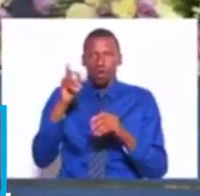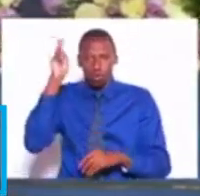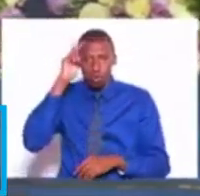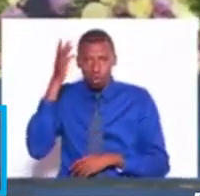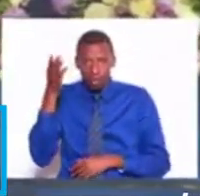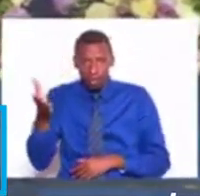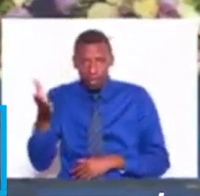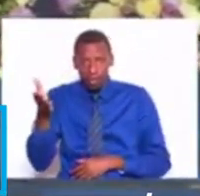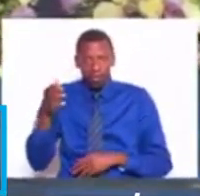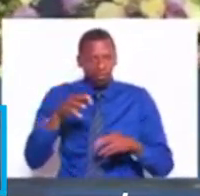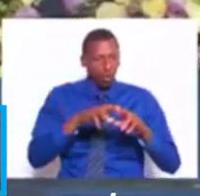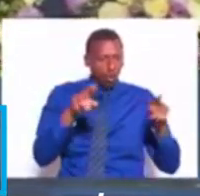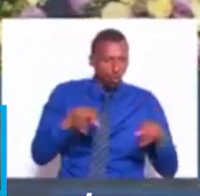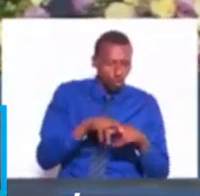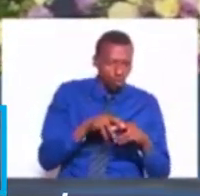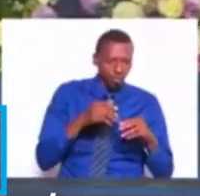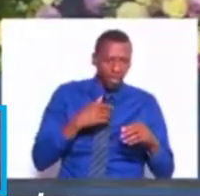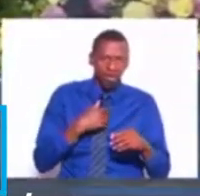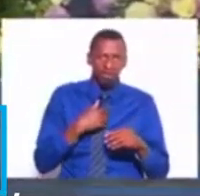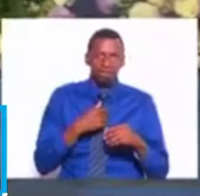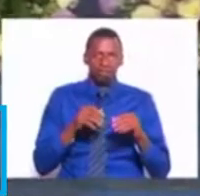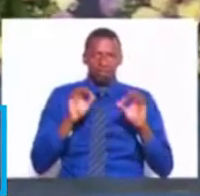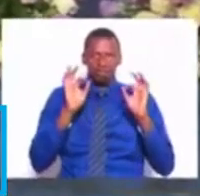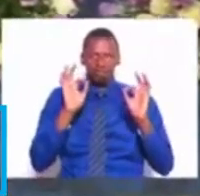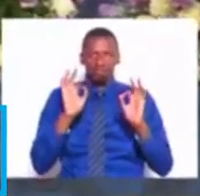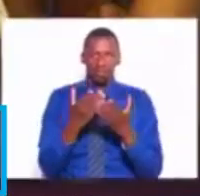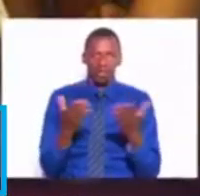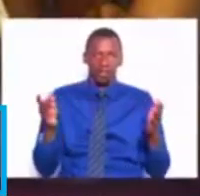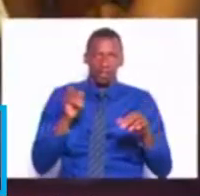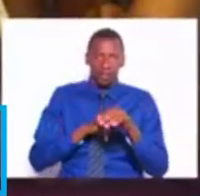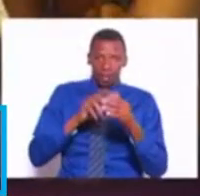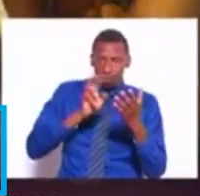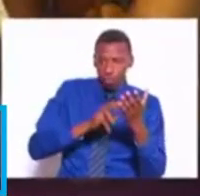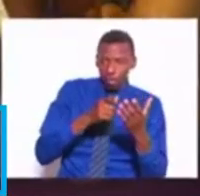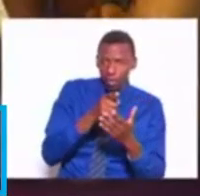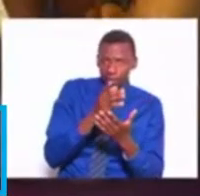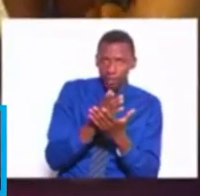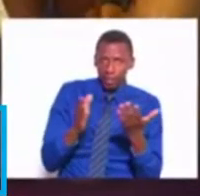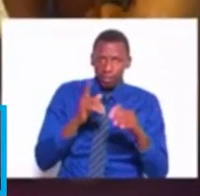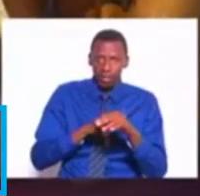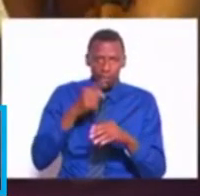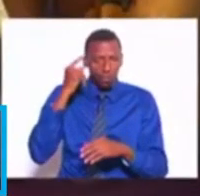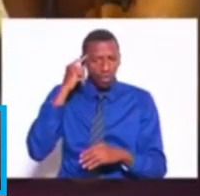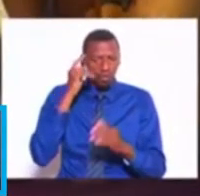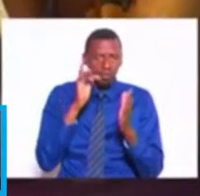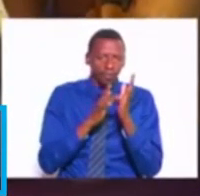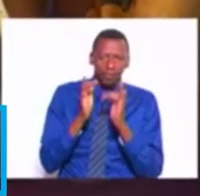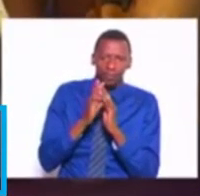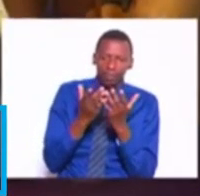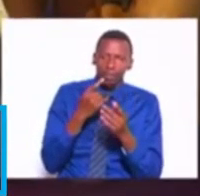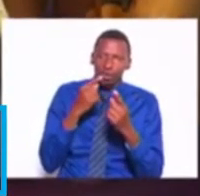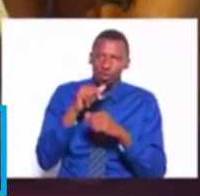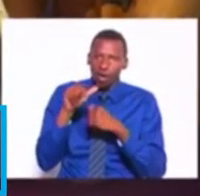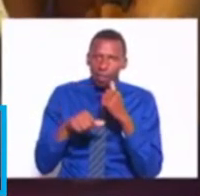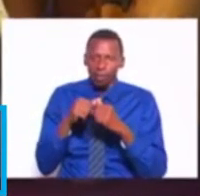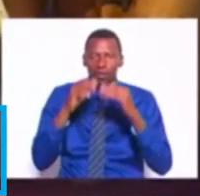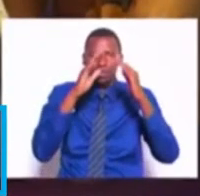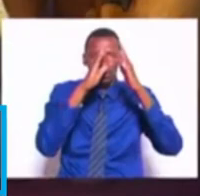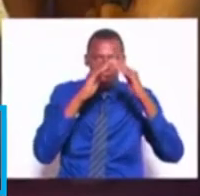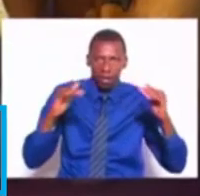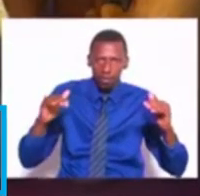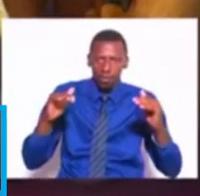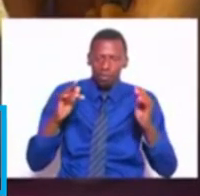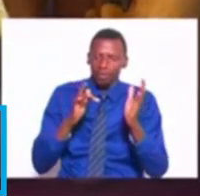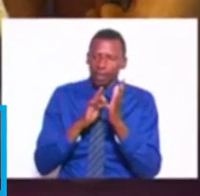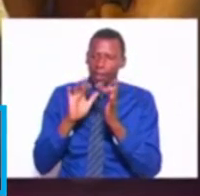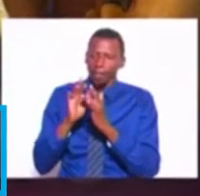are furnished with valuable, beautiful things. When we read this verse, sometimes we think that the Bible is talking about the house. The